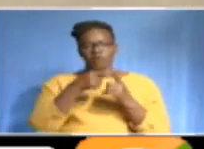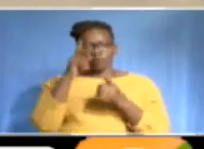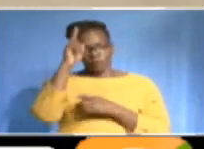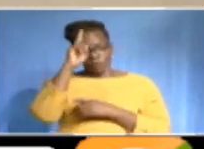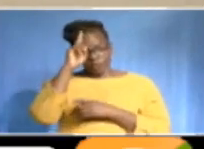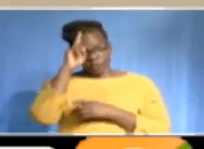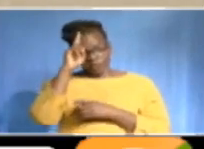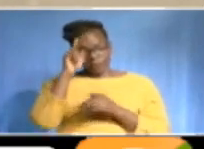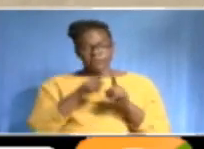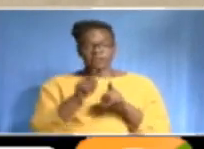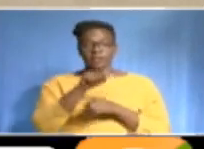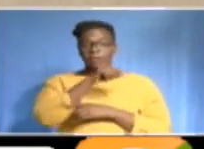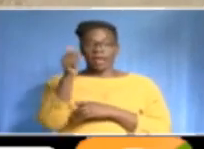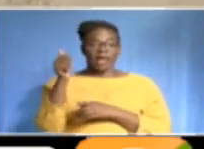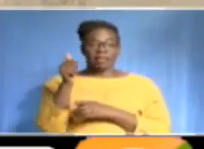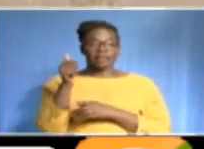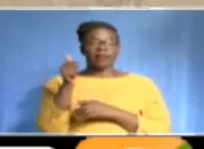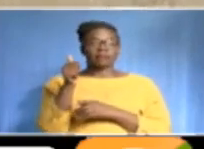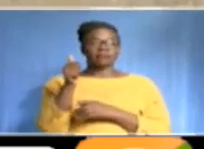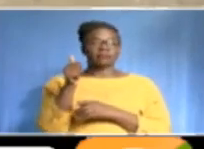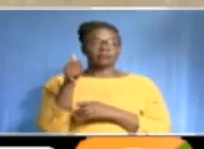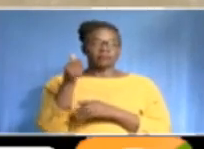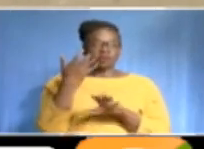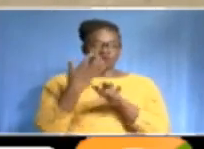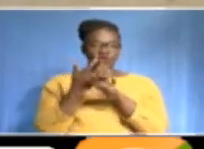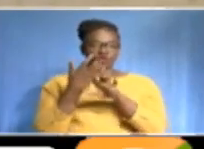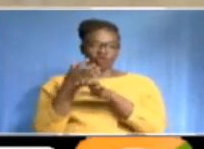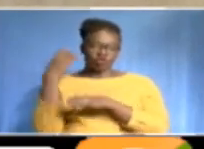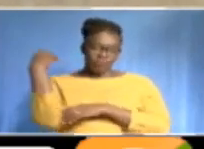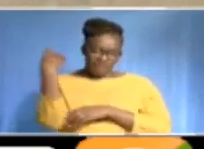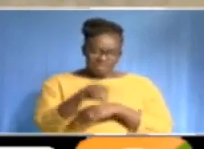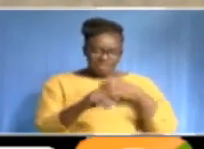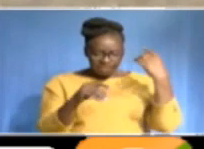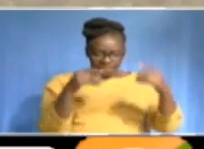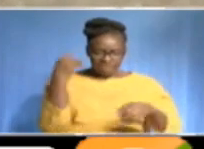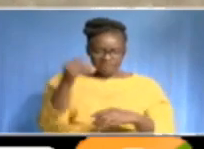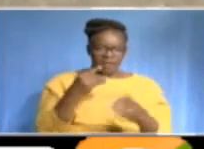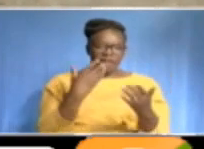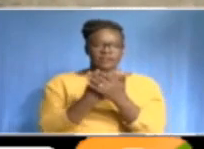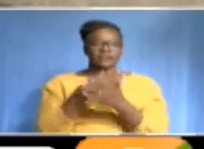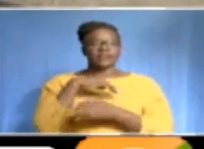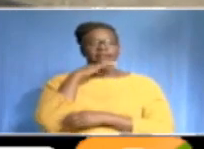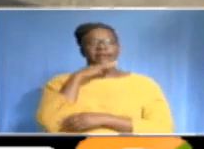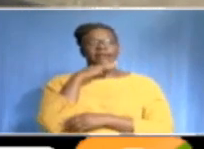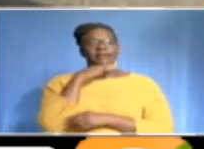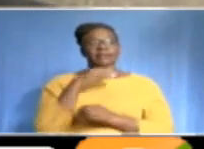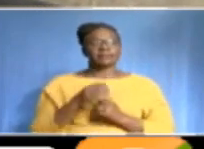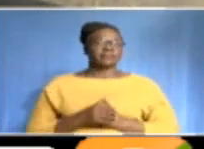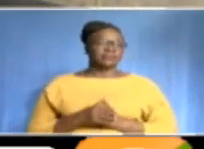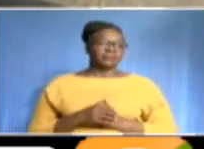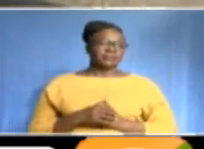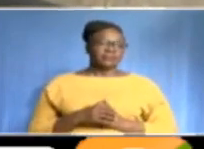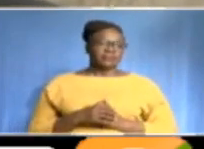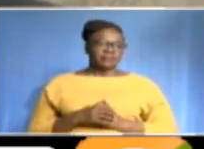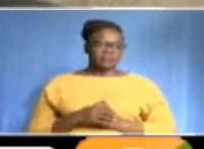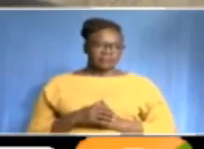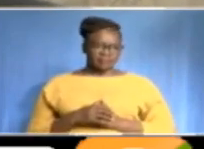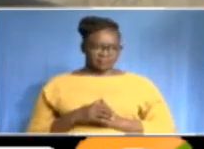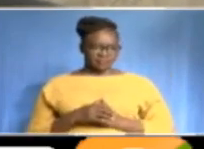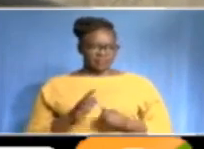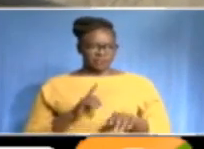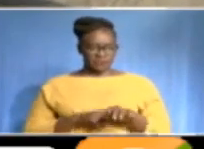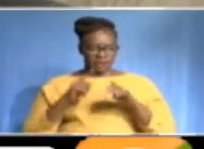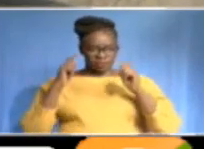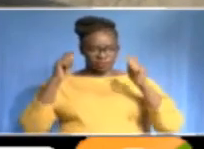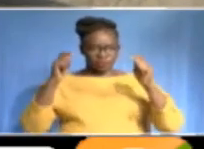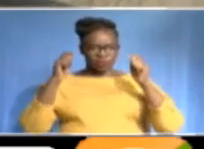and the rest of them were stoned to death by some of the rowdy youth that were taking part in this particular demonstration that was witnessed